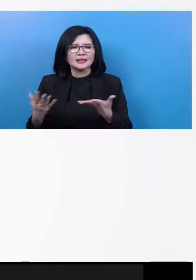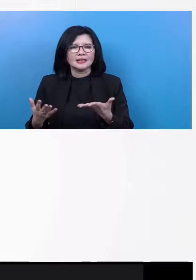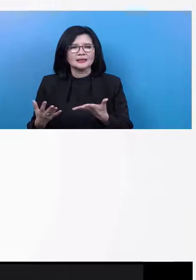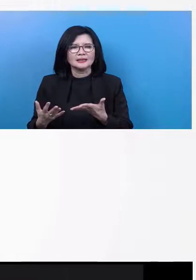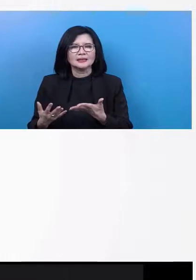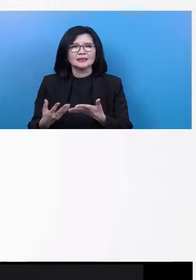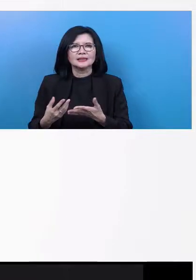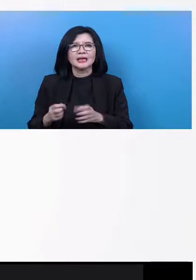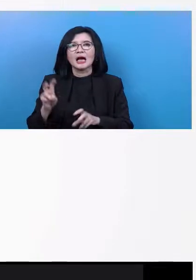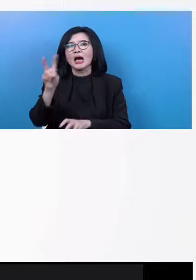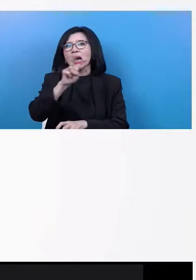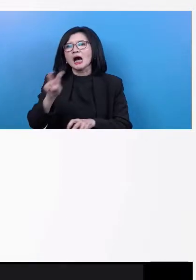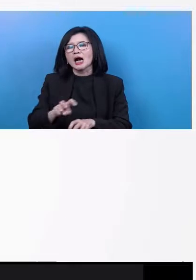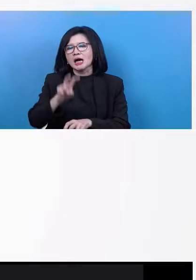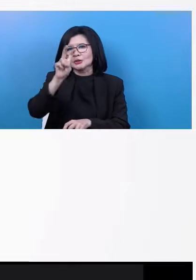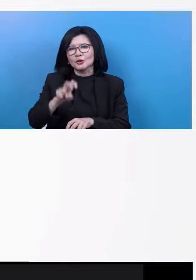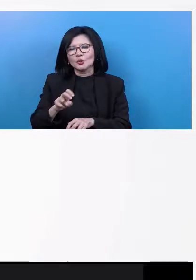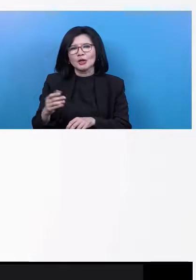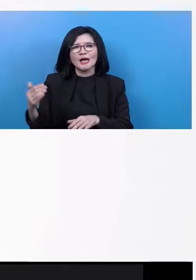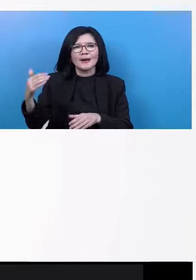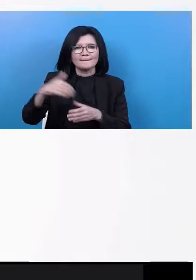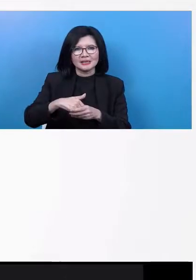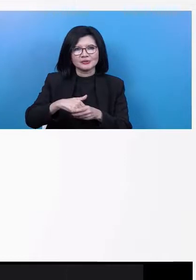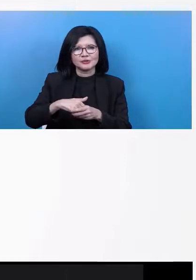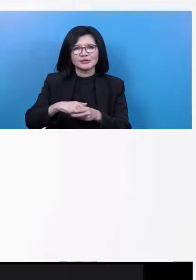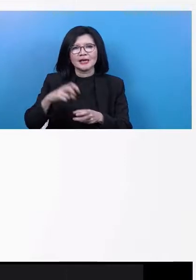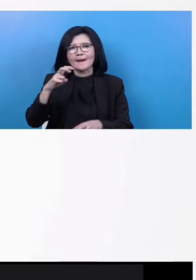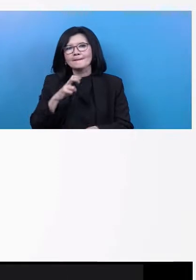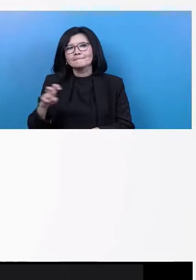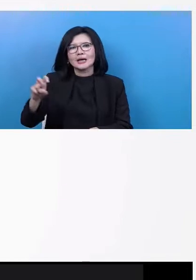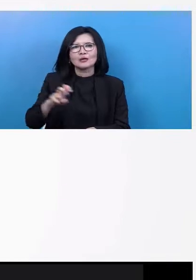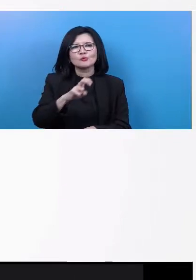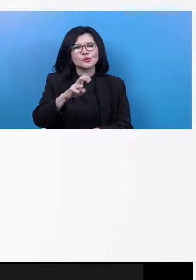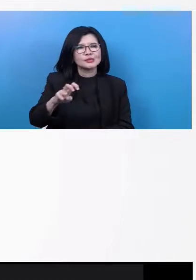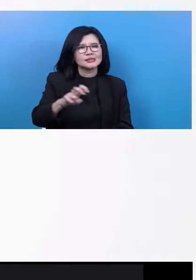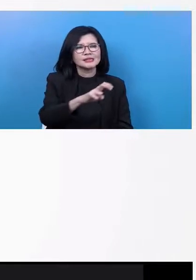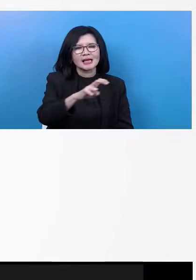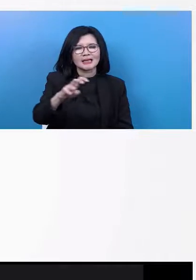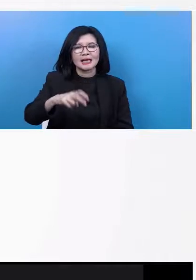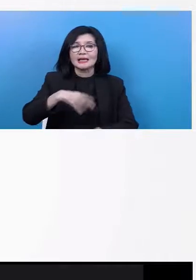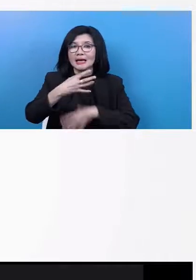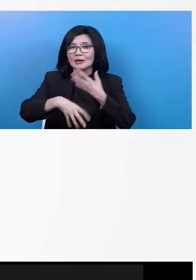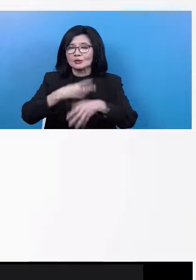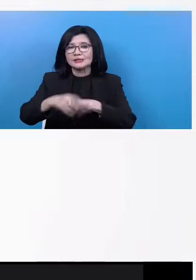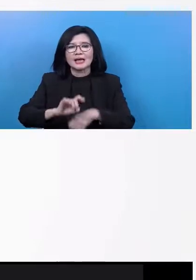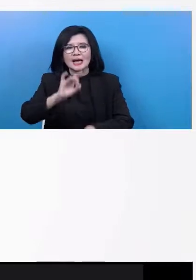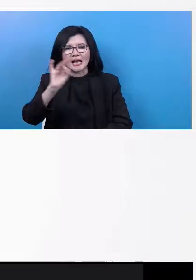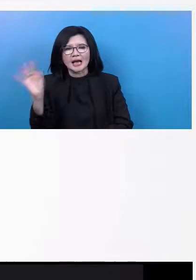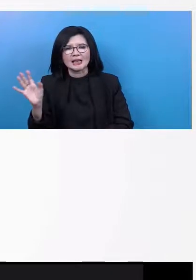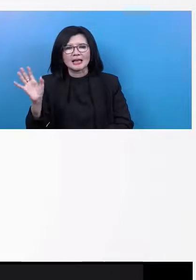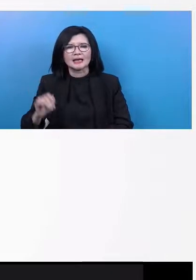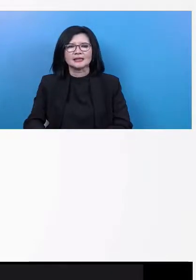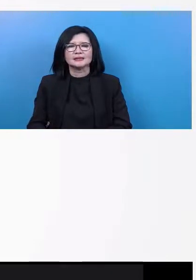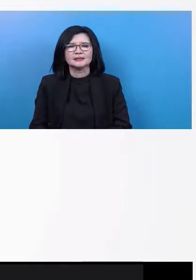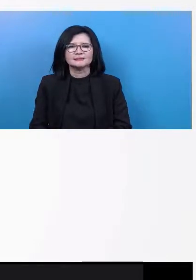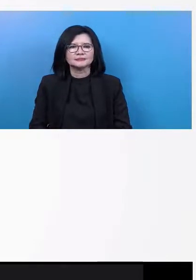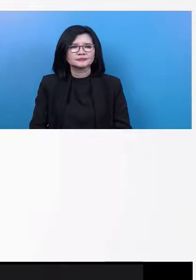tourism and some other manufacturing which we are going on in the country. That